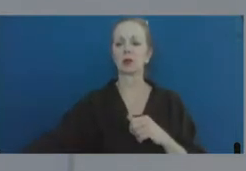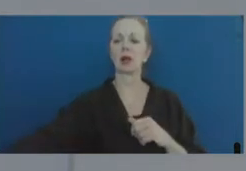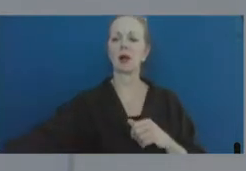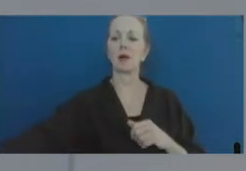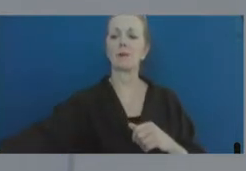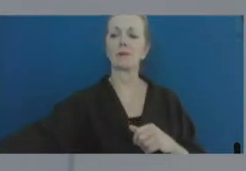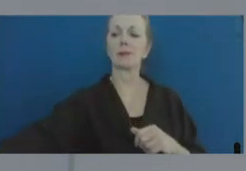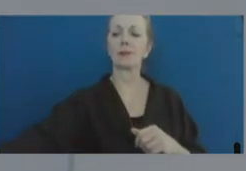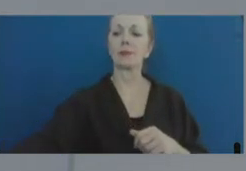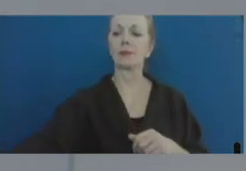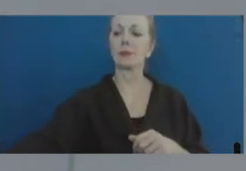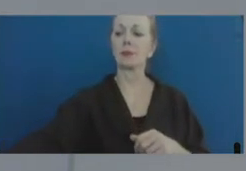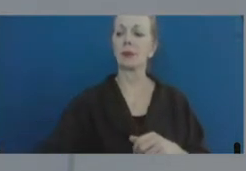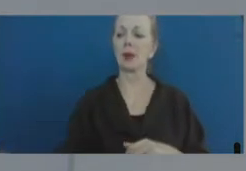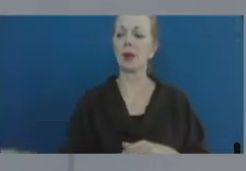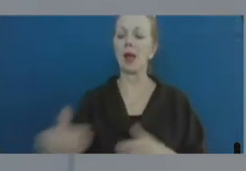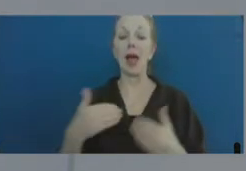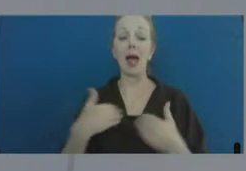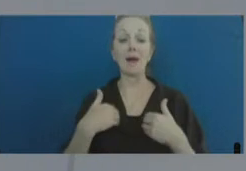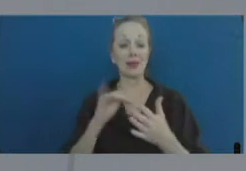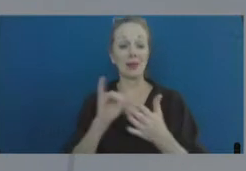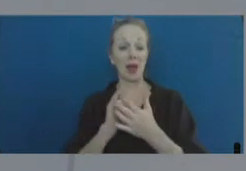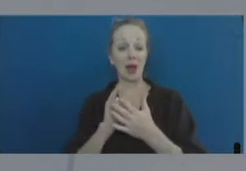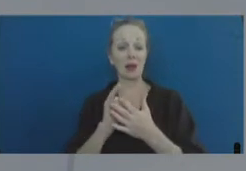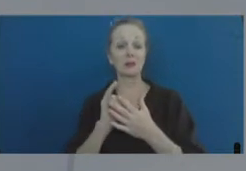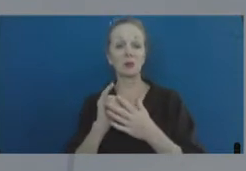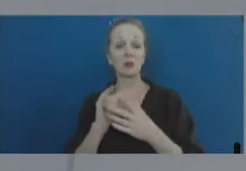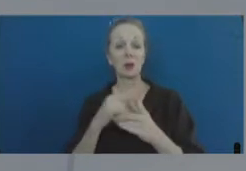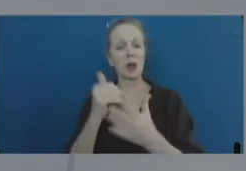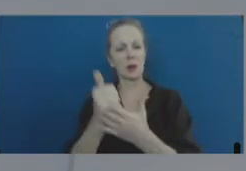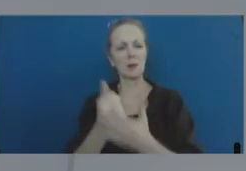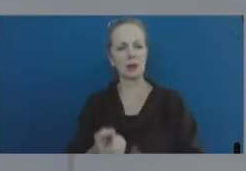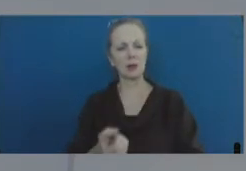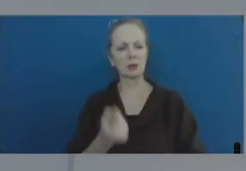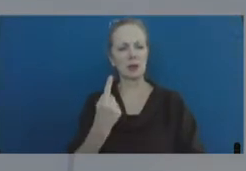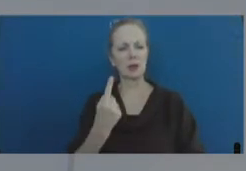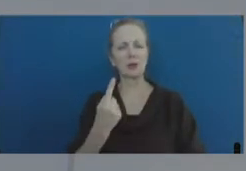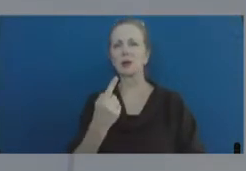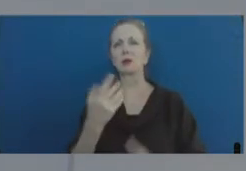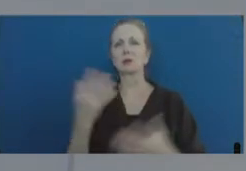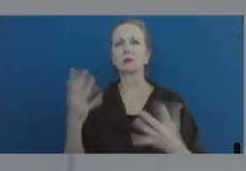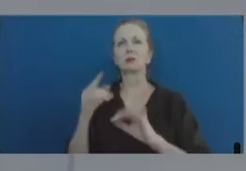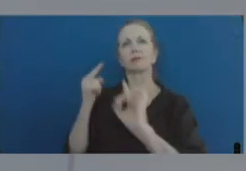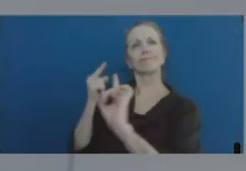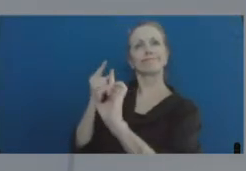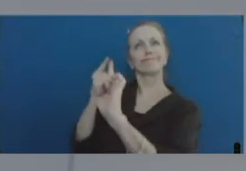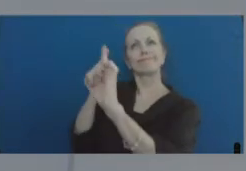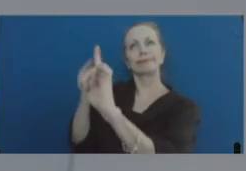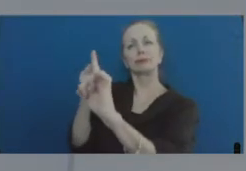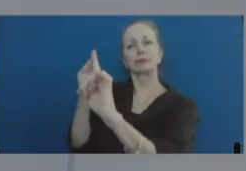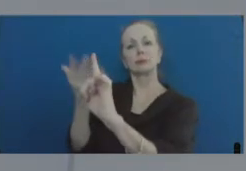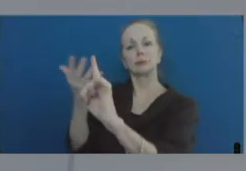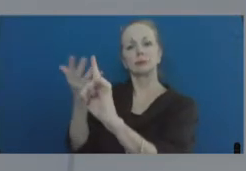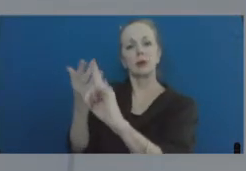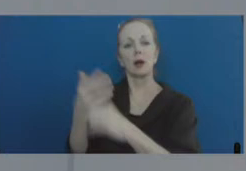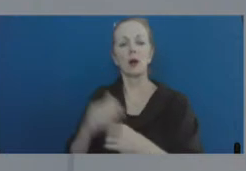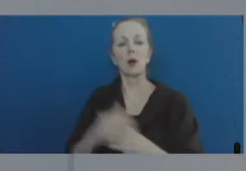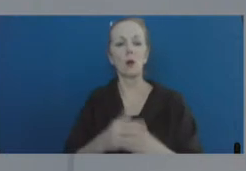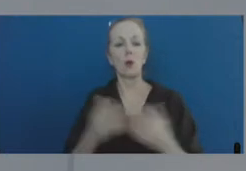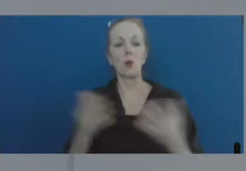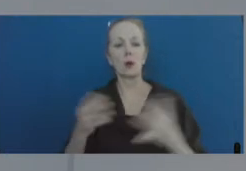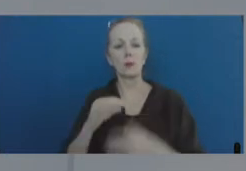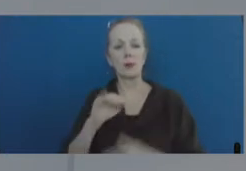me understand what are we trying to get to, right? Sure. How about infill where